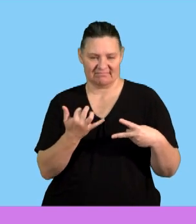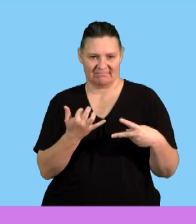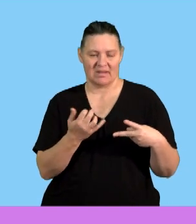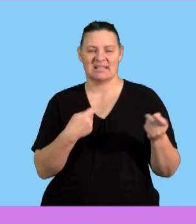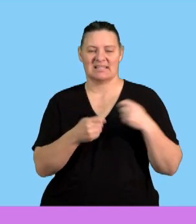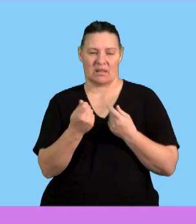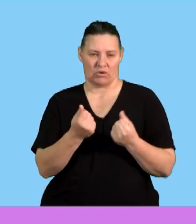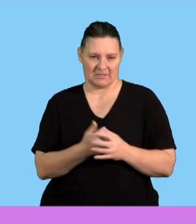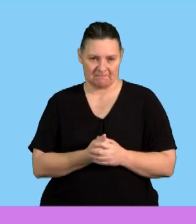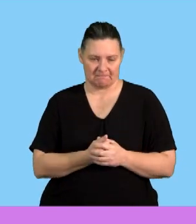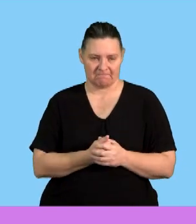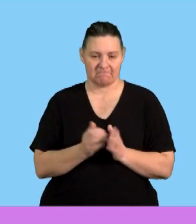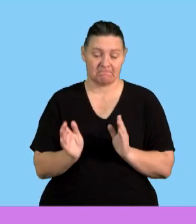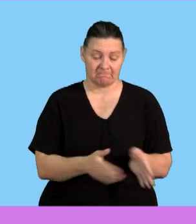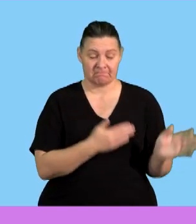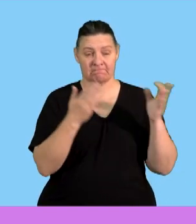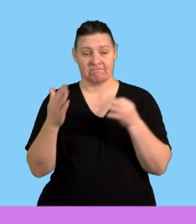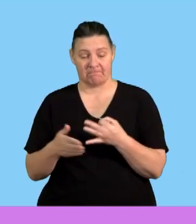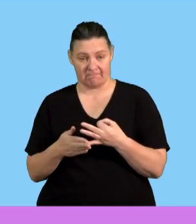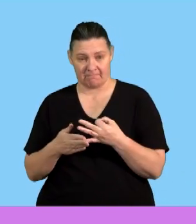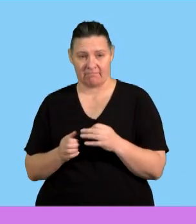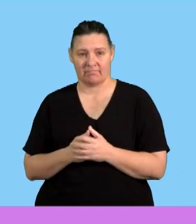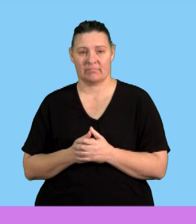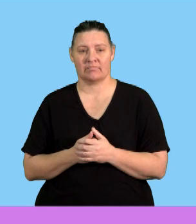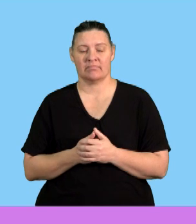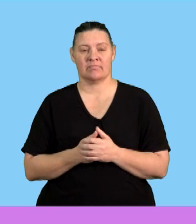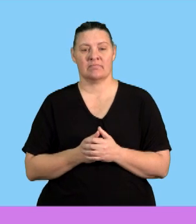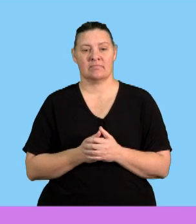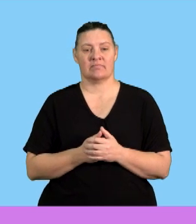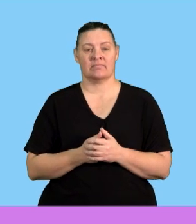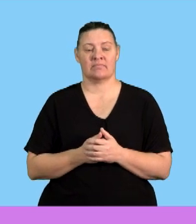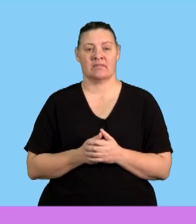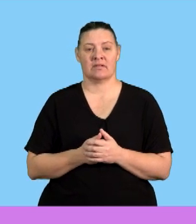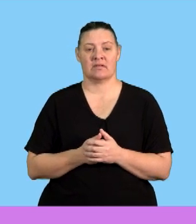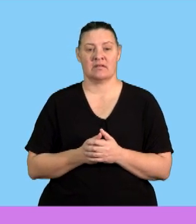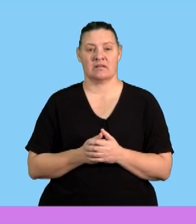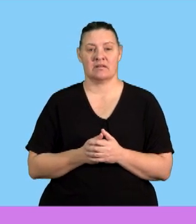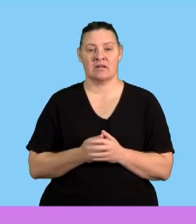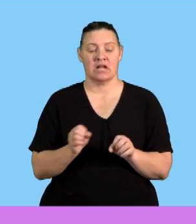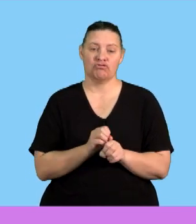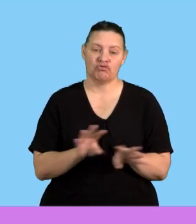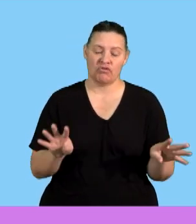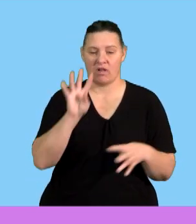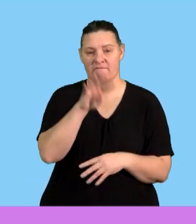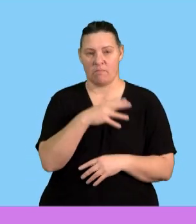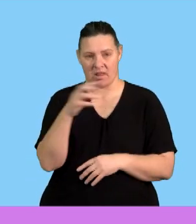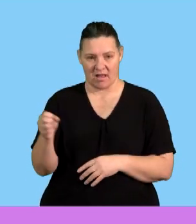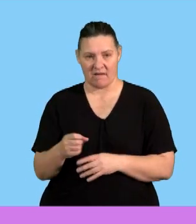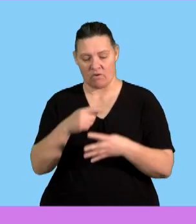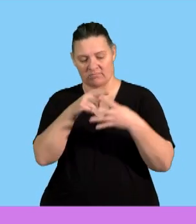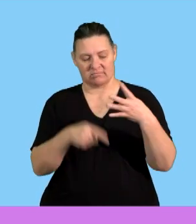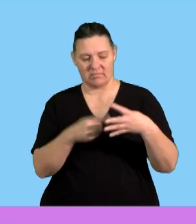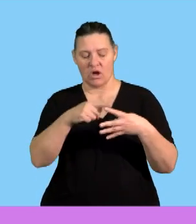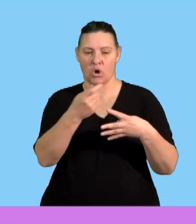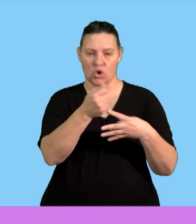price calculations. Then our third point was the general formulas for cost